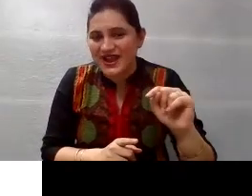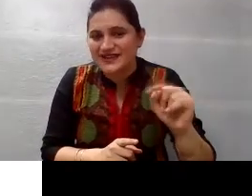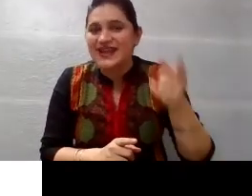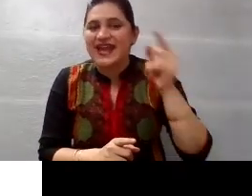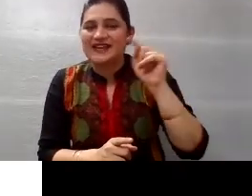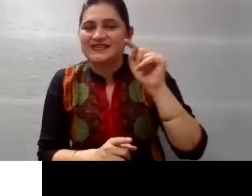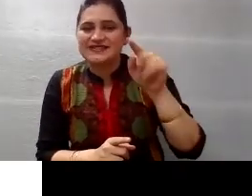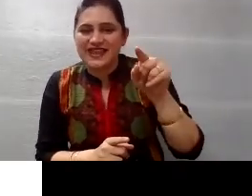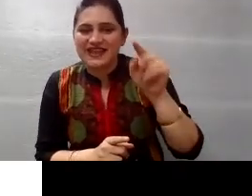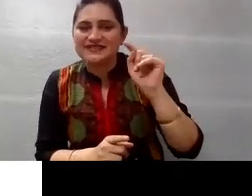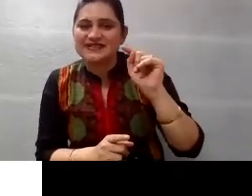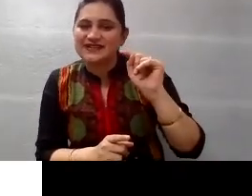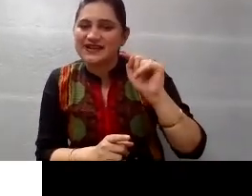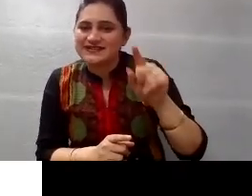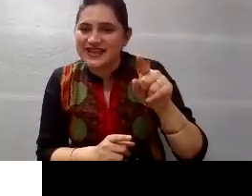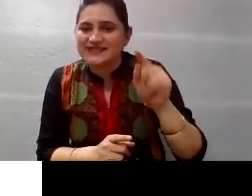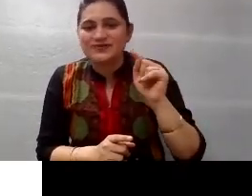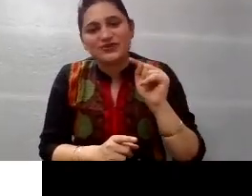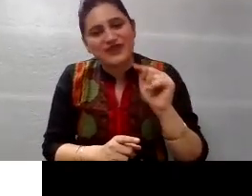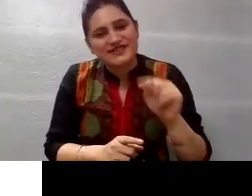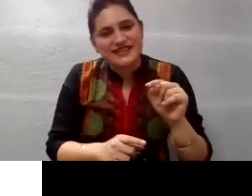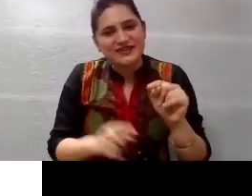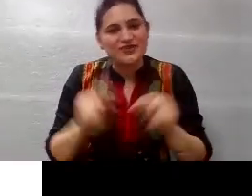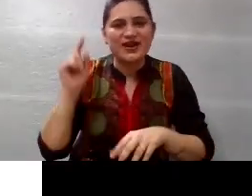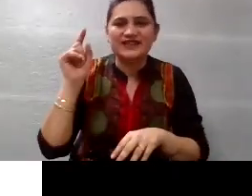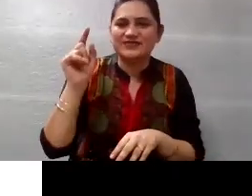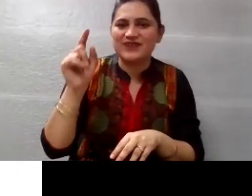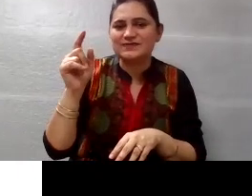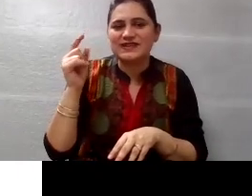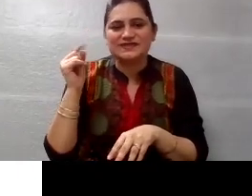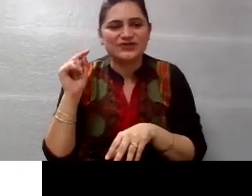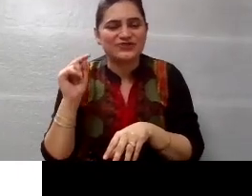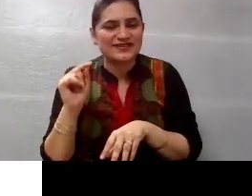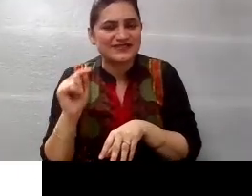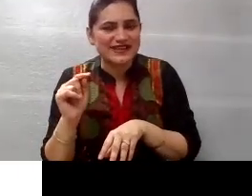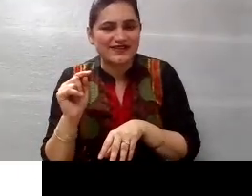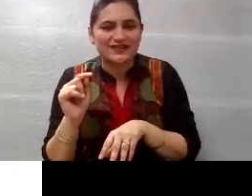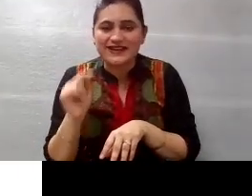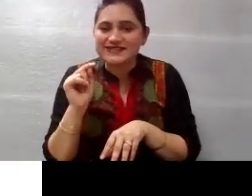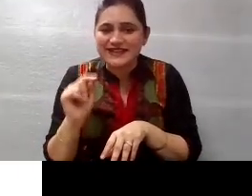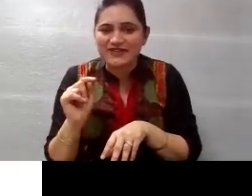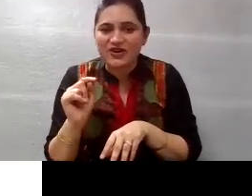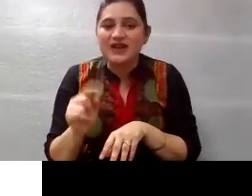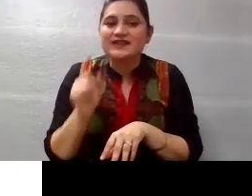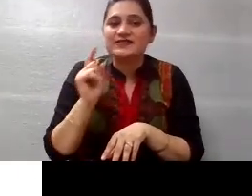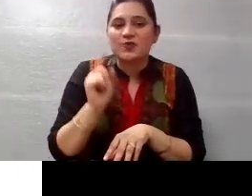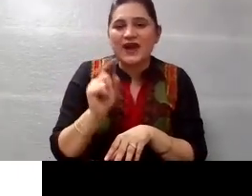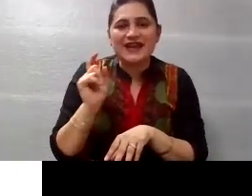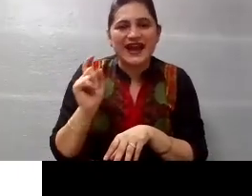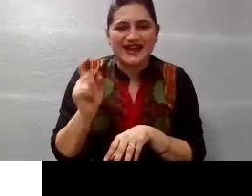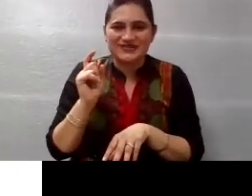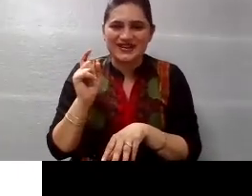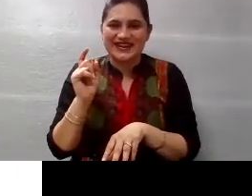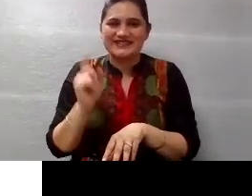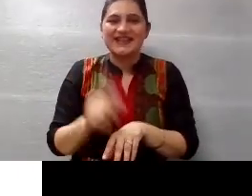write one. And tens. Under tens we are going to write zero. Under one space we are going to write zero. So